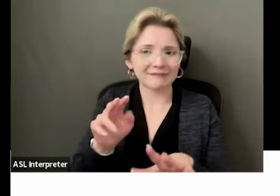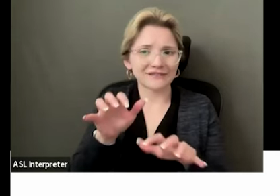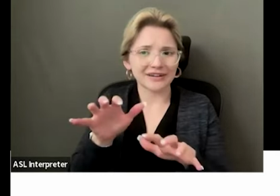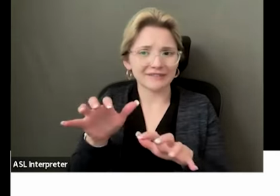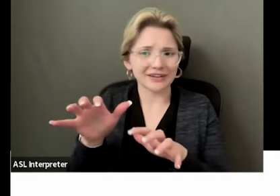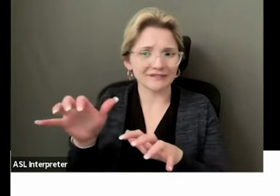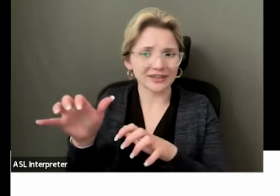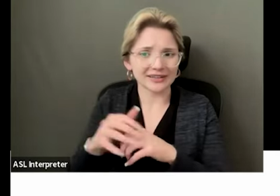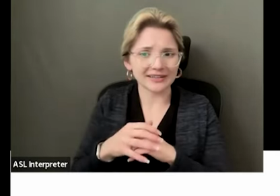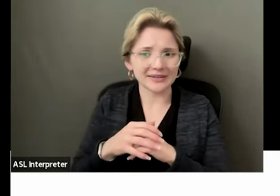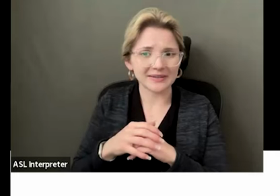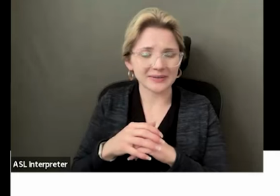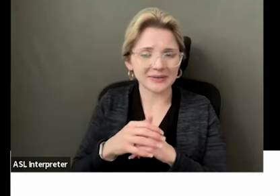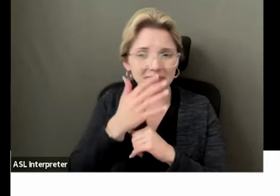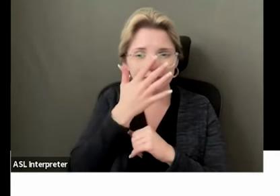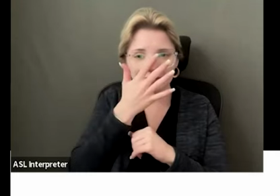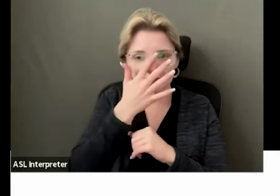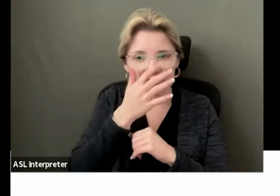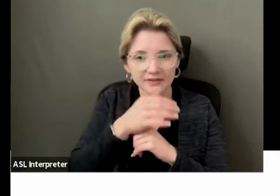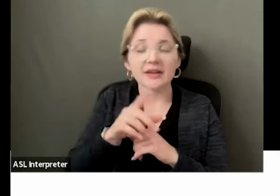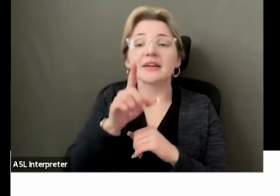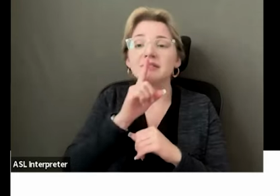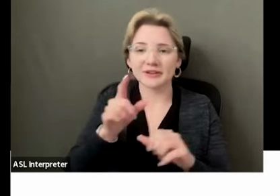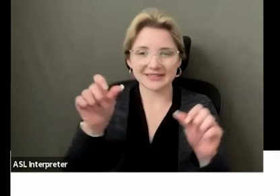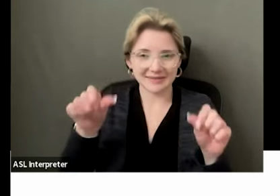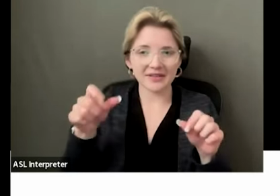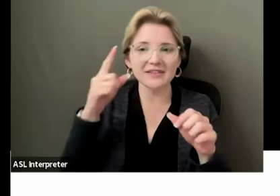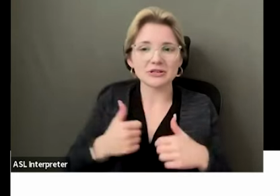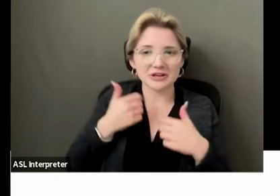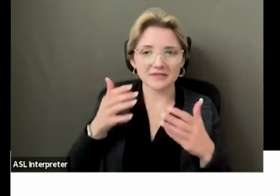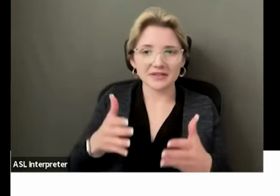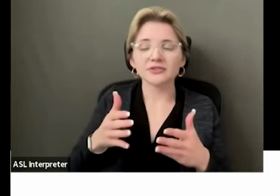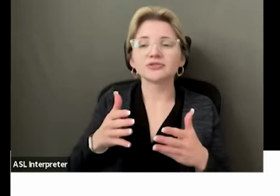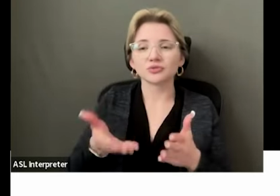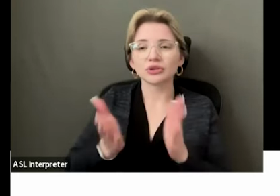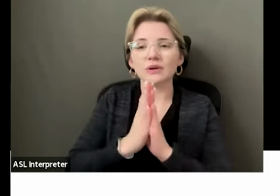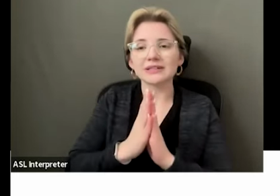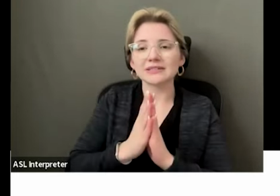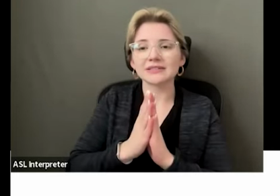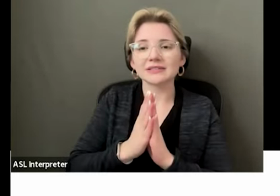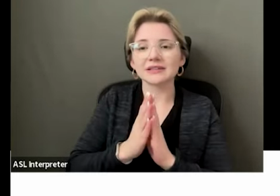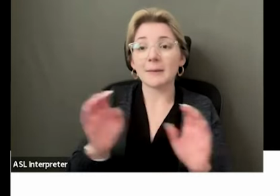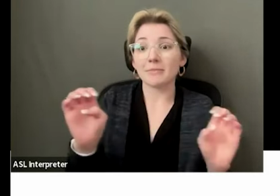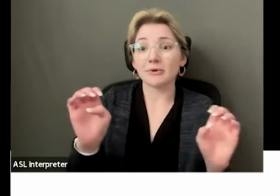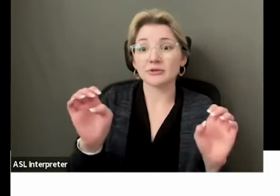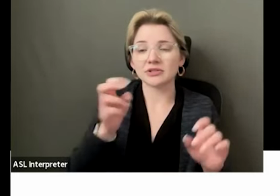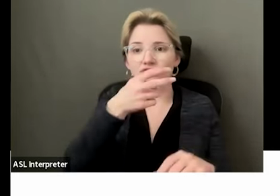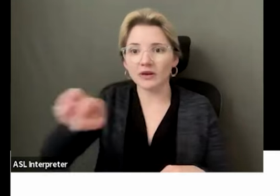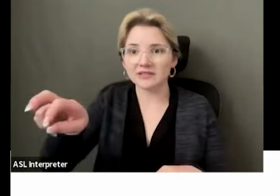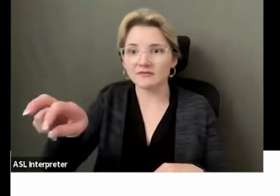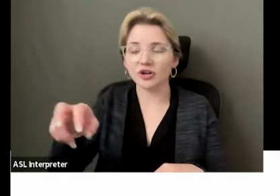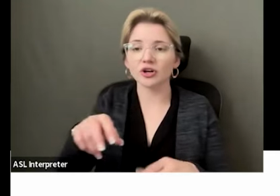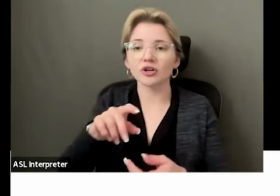that's okay. There is an ability for survivors to request an emergency transfer to another unit.